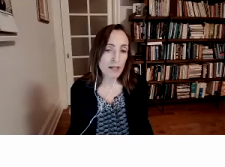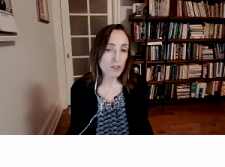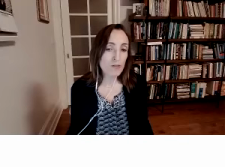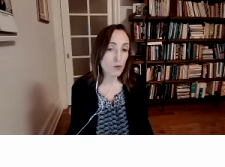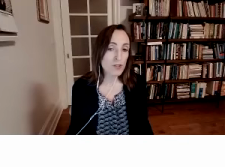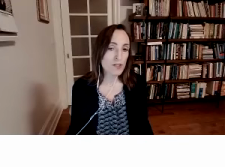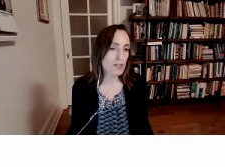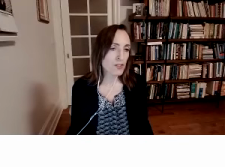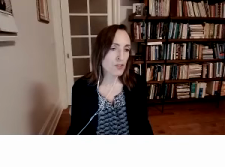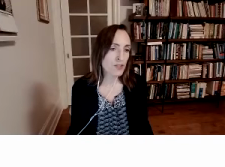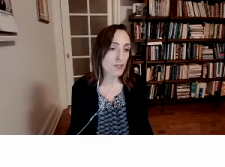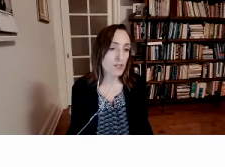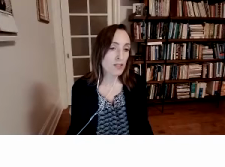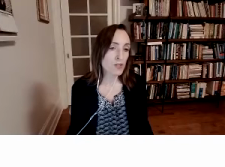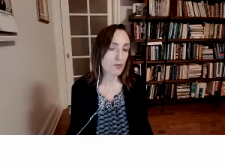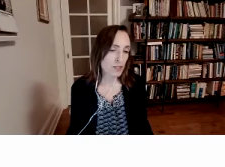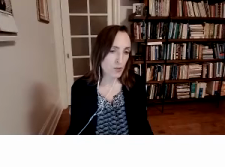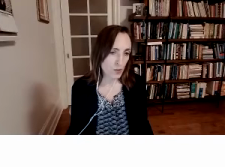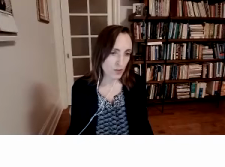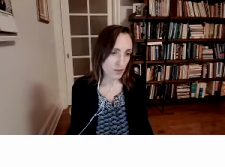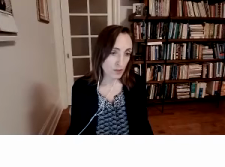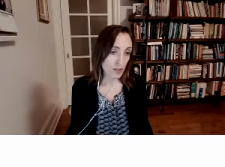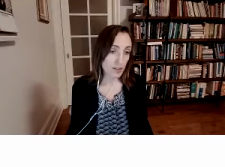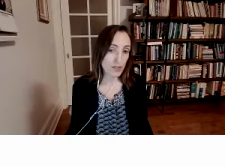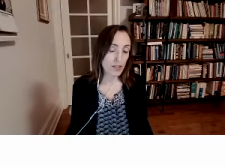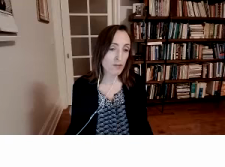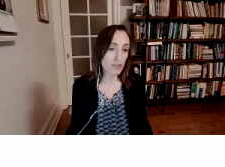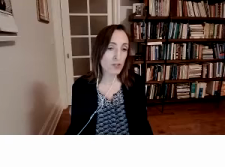cues might reinforce distinctions that are salient from the discourse